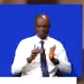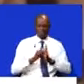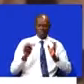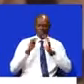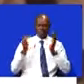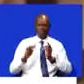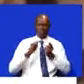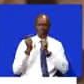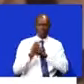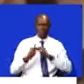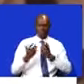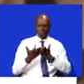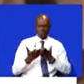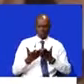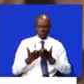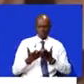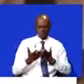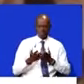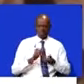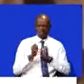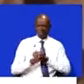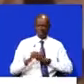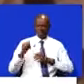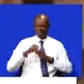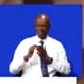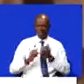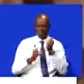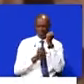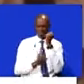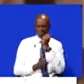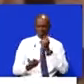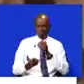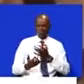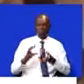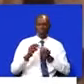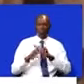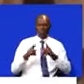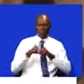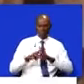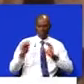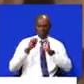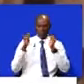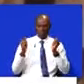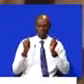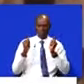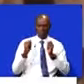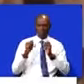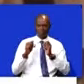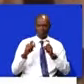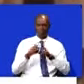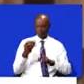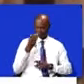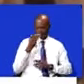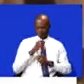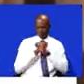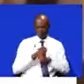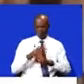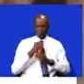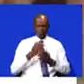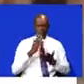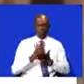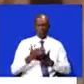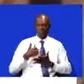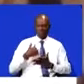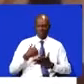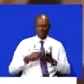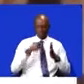climate action translates into job creation for our young people. Climate action translates into food security. It translates